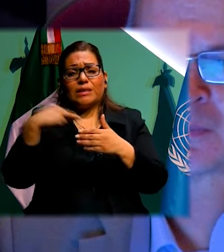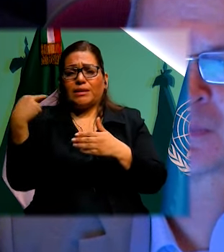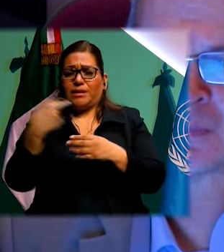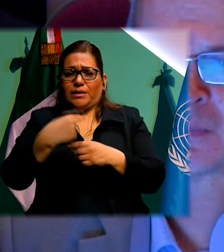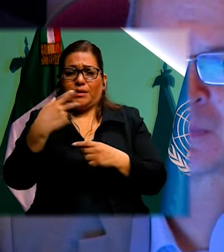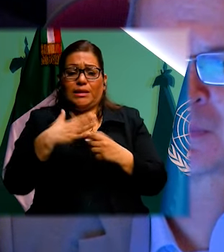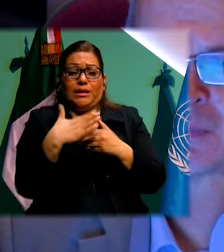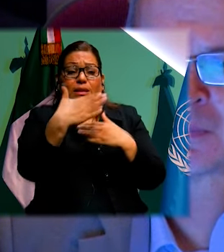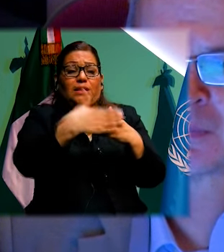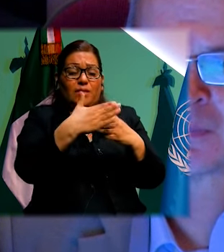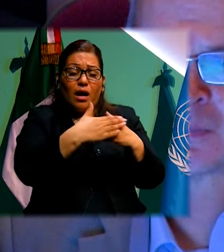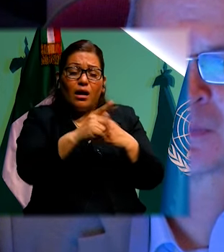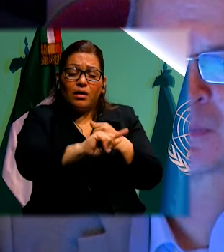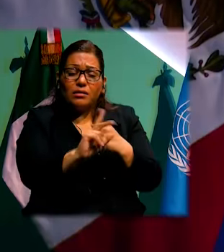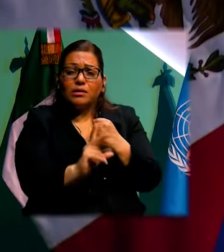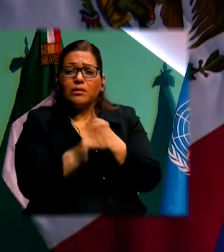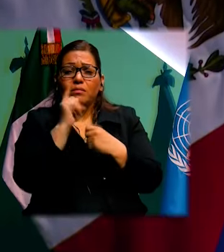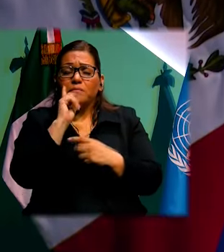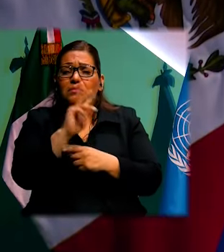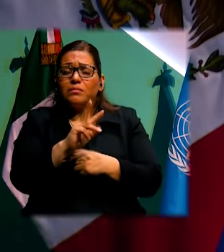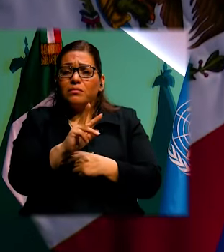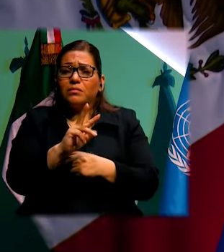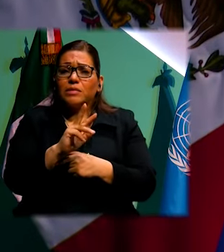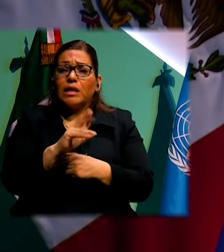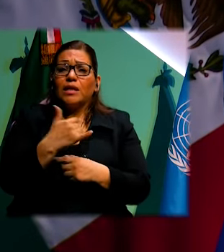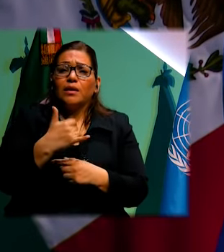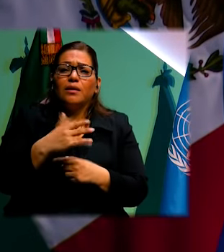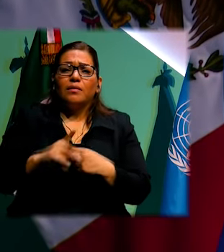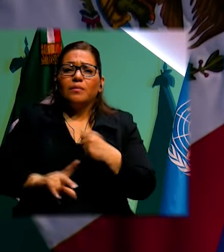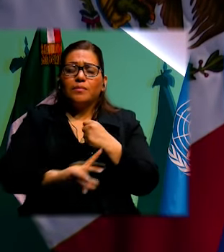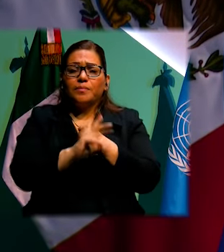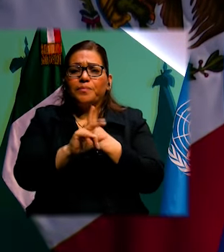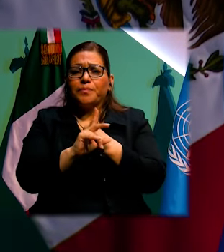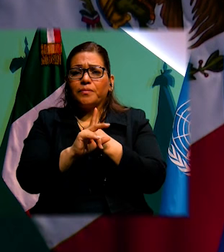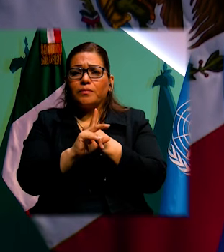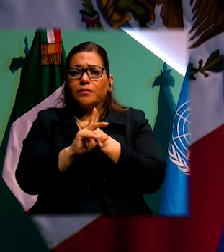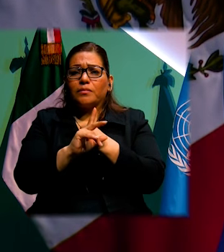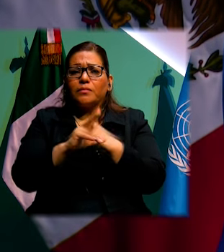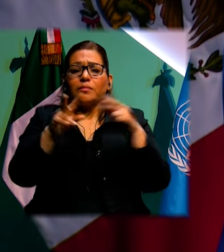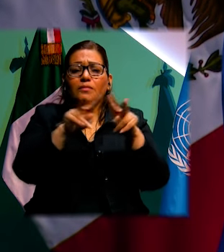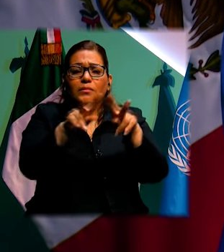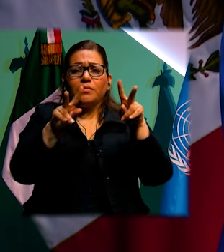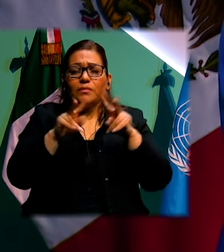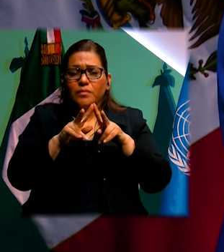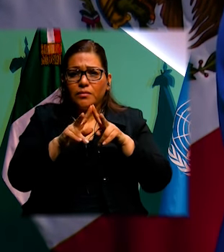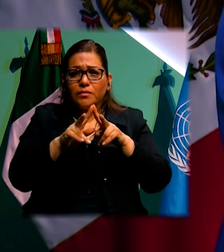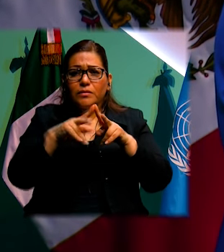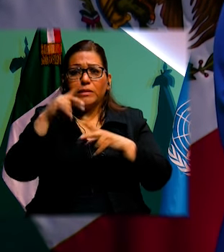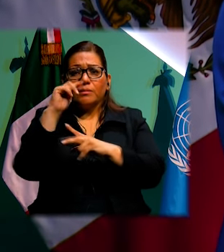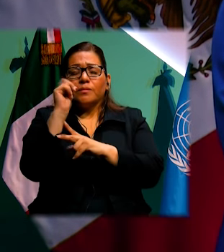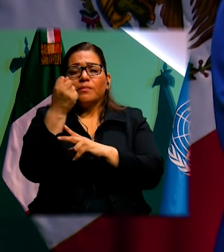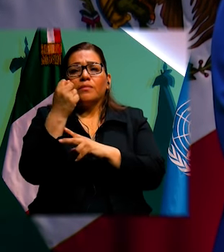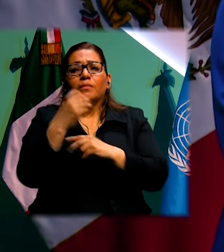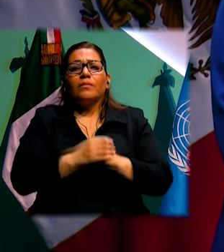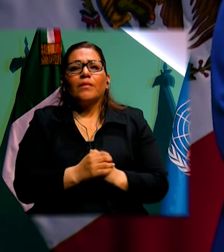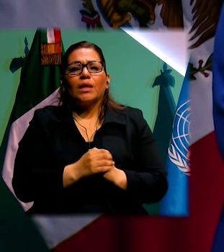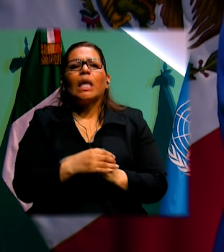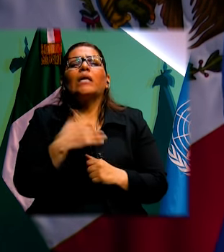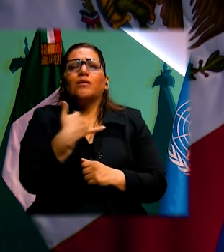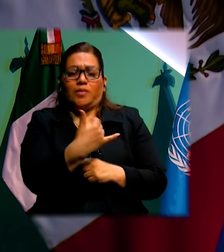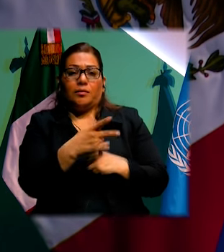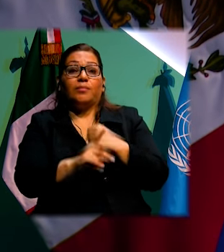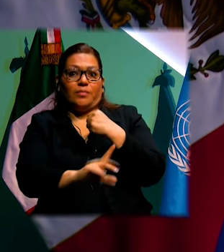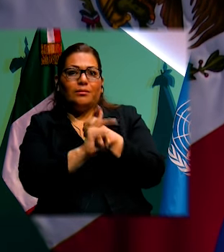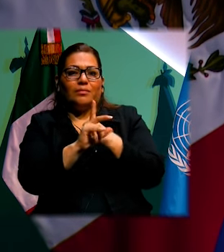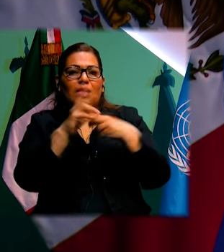around the vulnerabilities of some of the technology. And issues around some of the